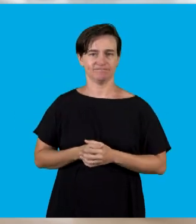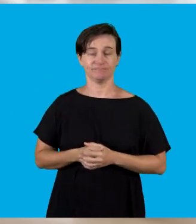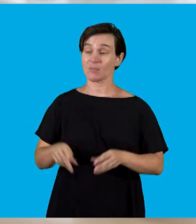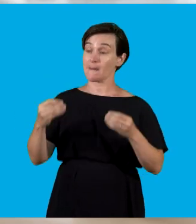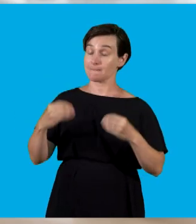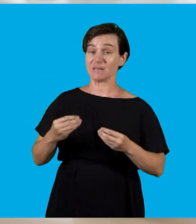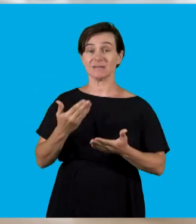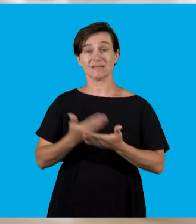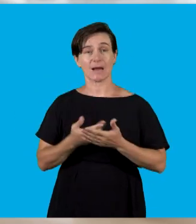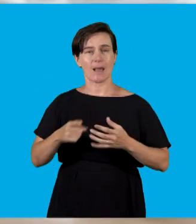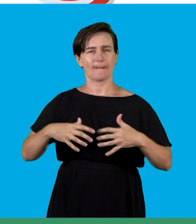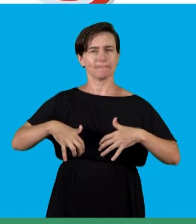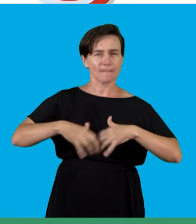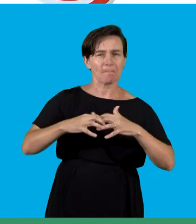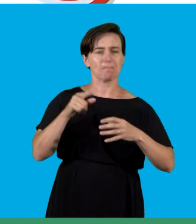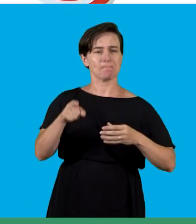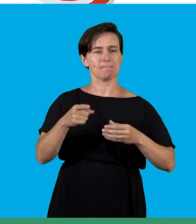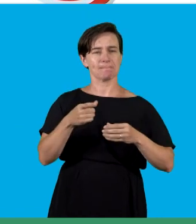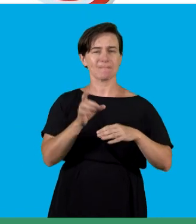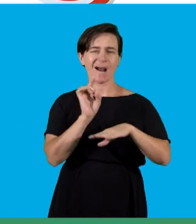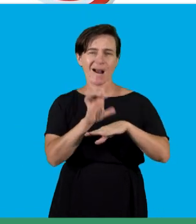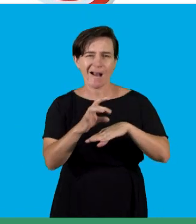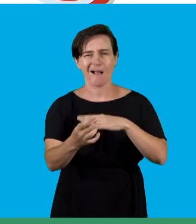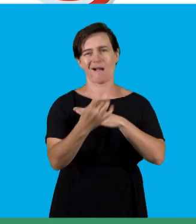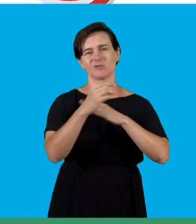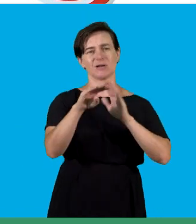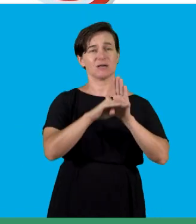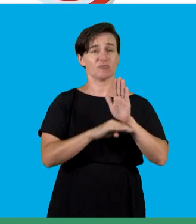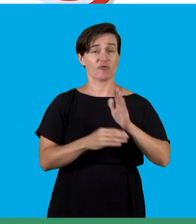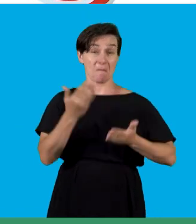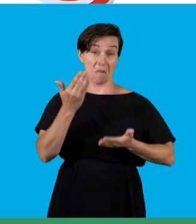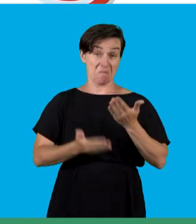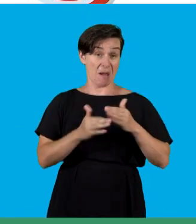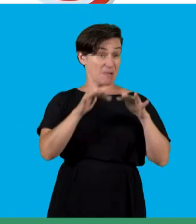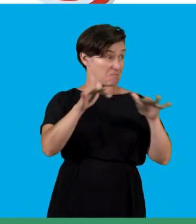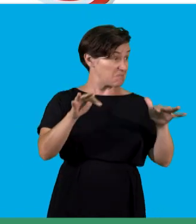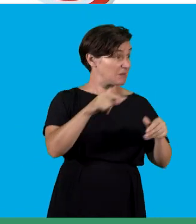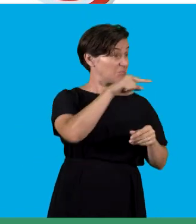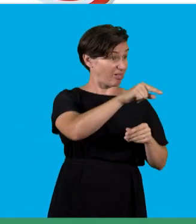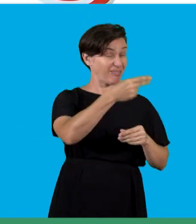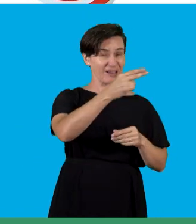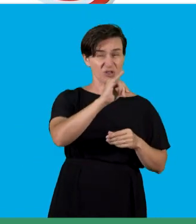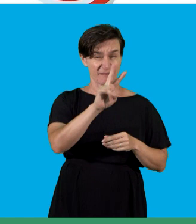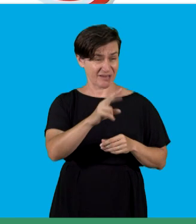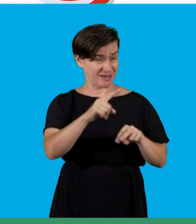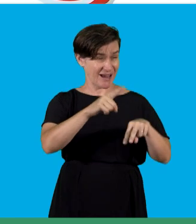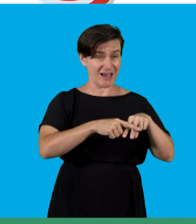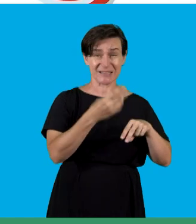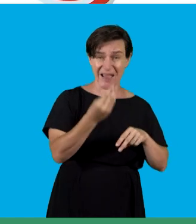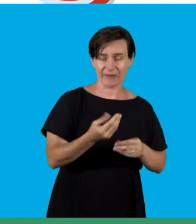They should initiate and develop counseling programs for infected or affected persons or